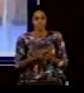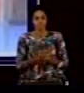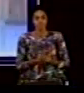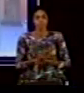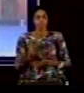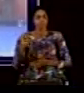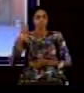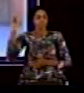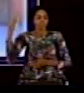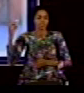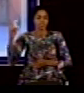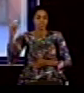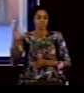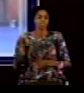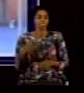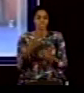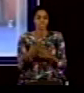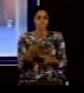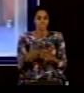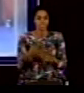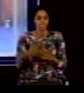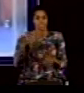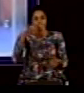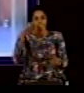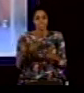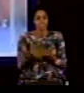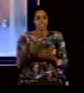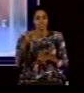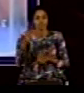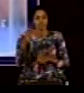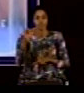By the grace of God, my name is Sister Maria David.